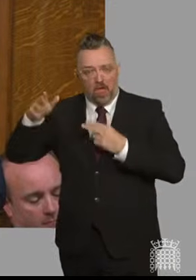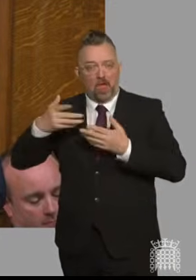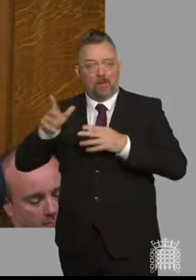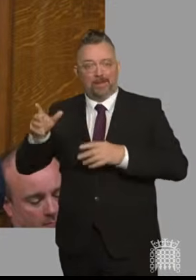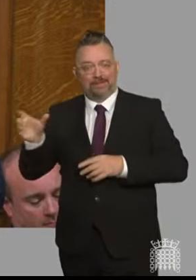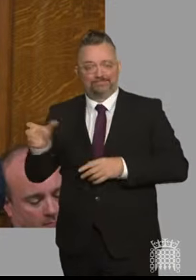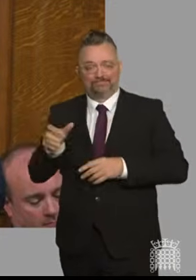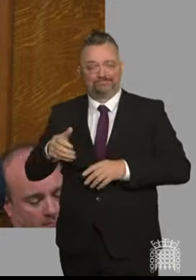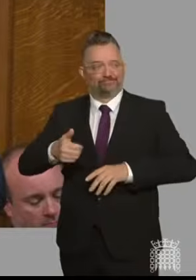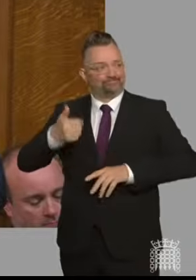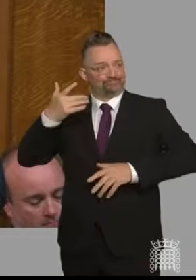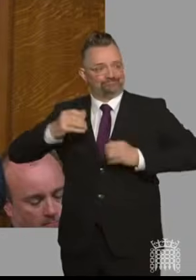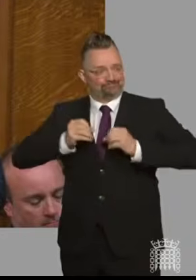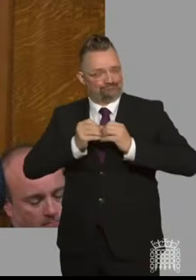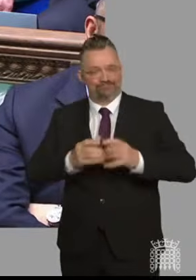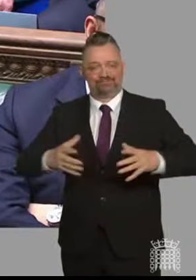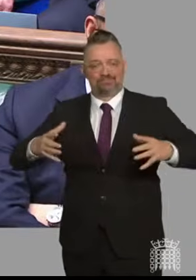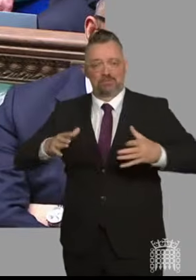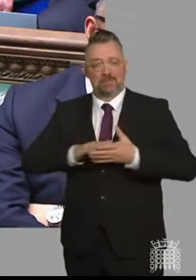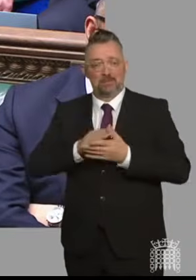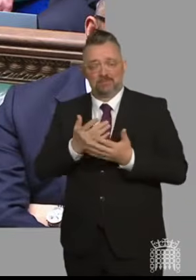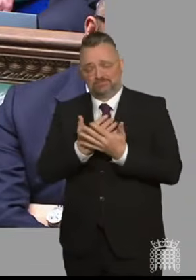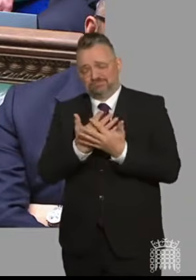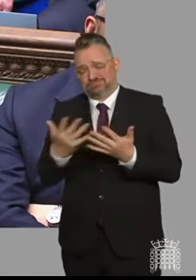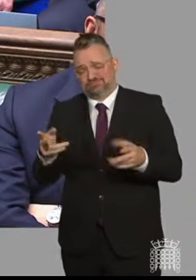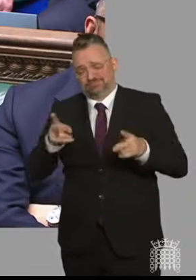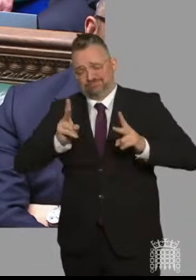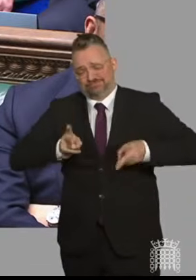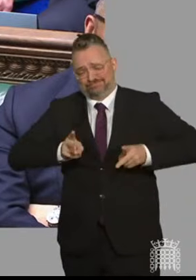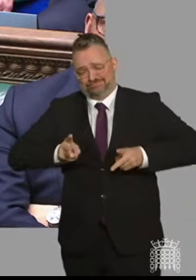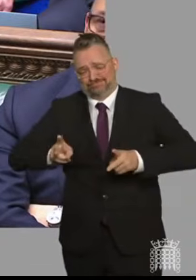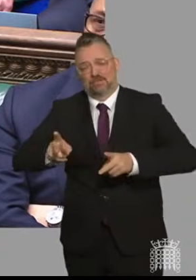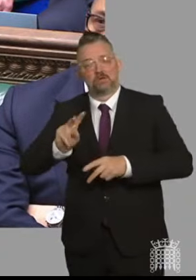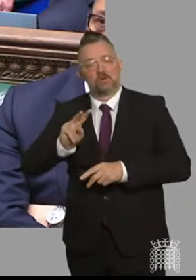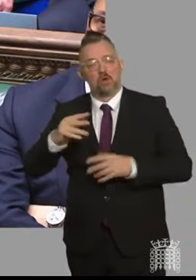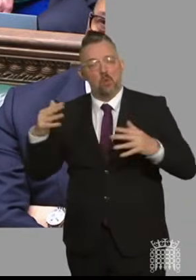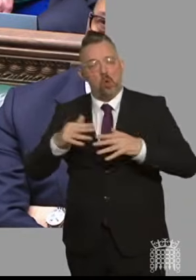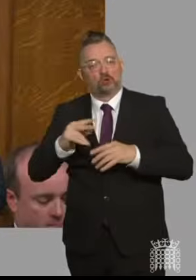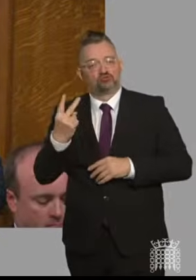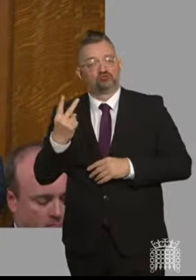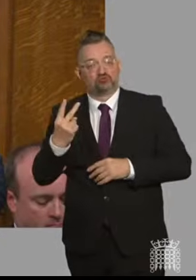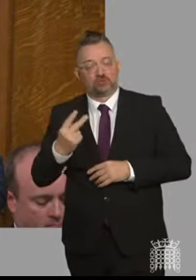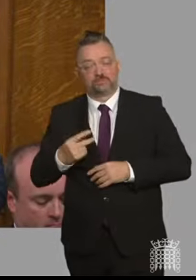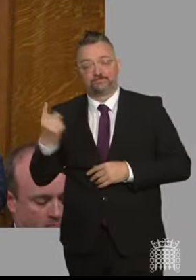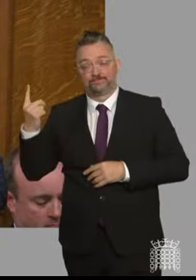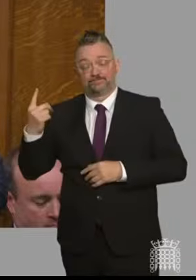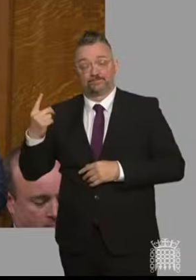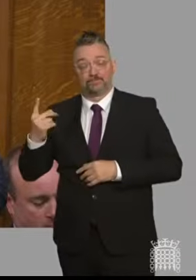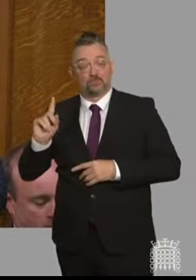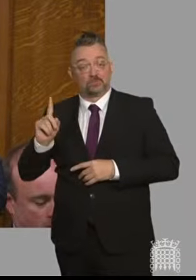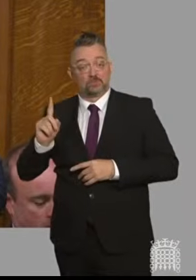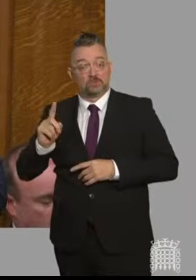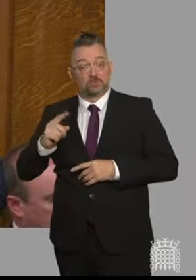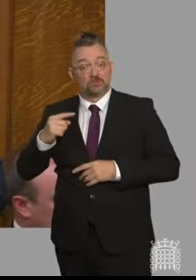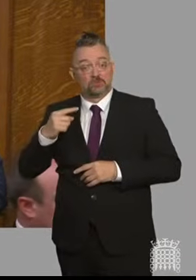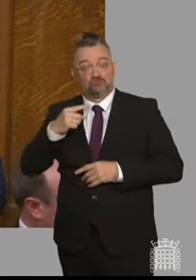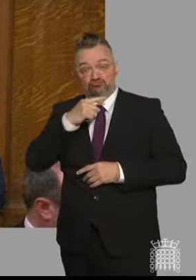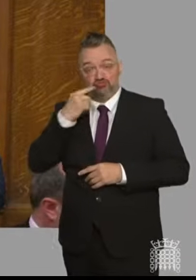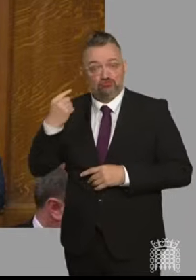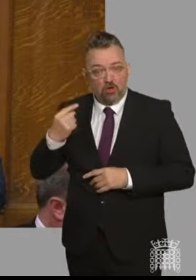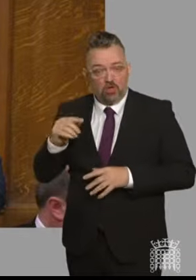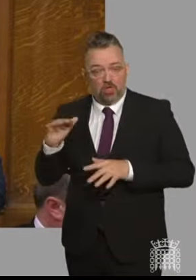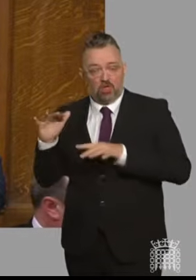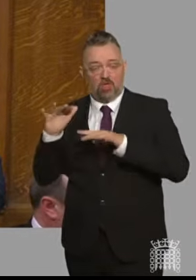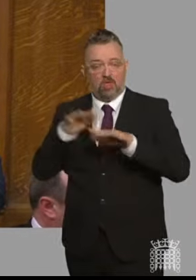Russia has invaded Ukraine. China is threatening Taiwan. British shipping is being attacked